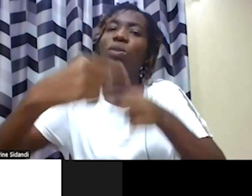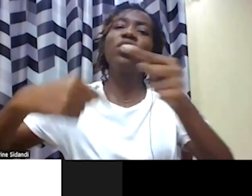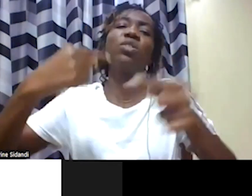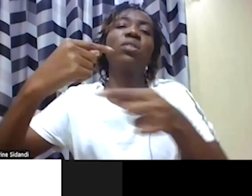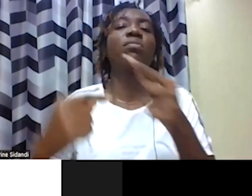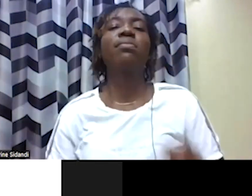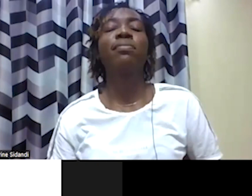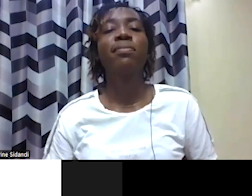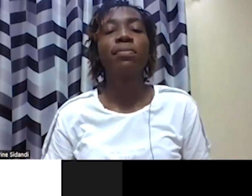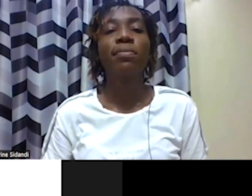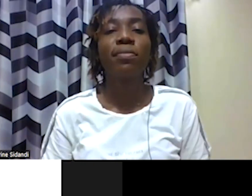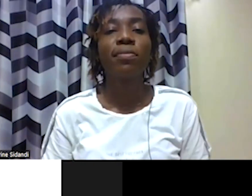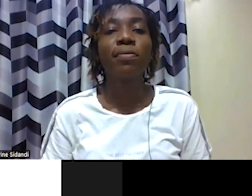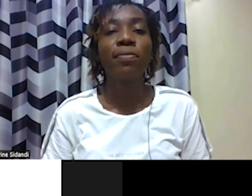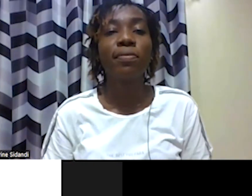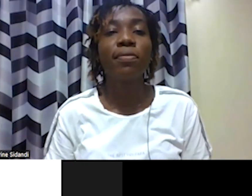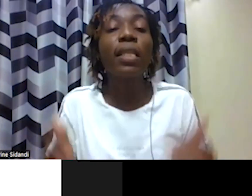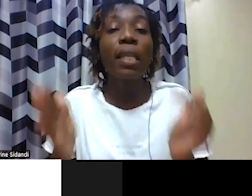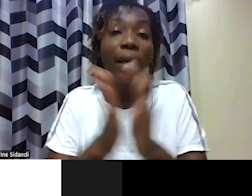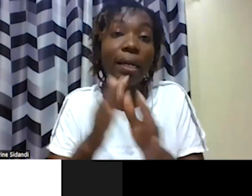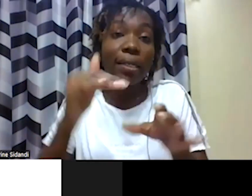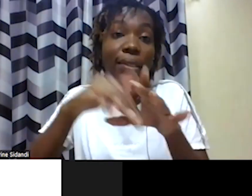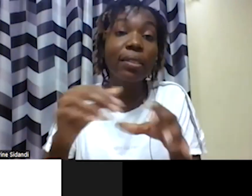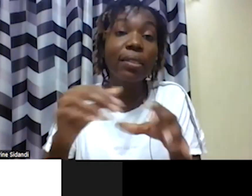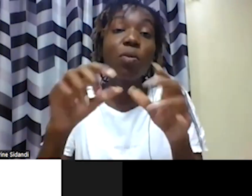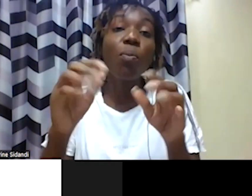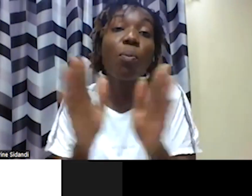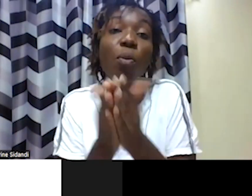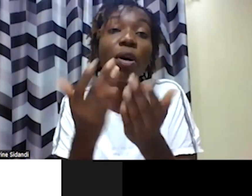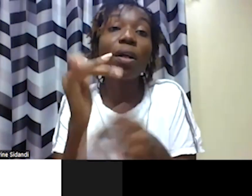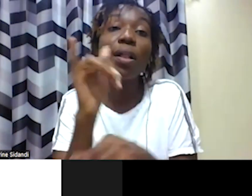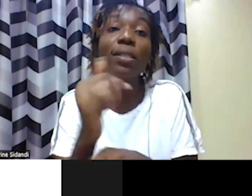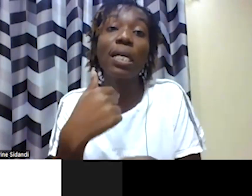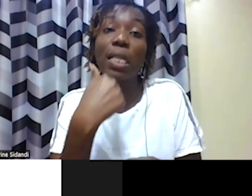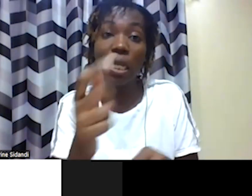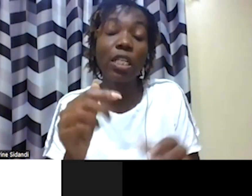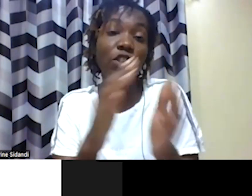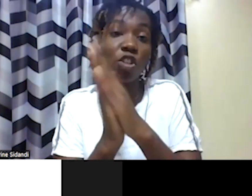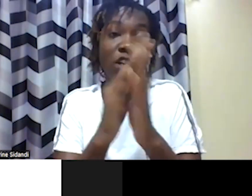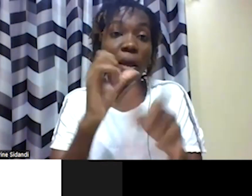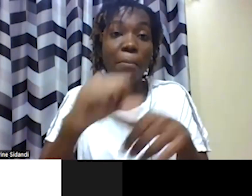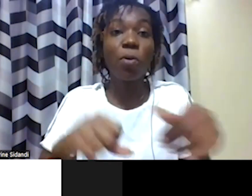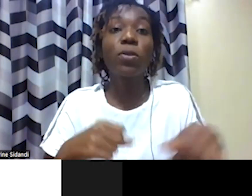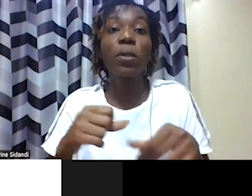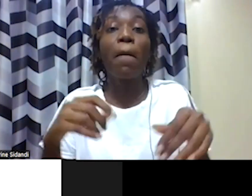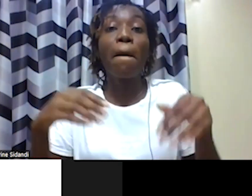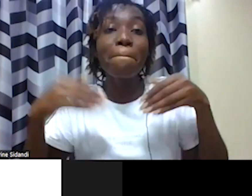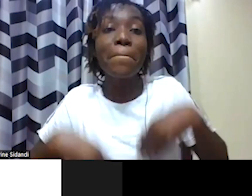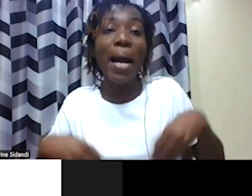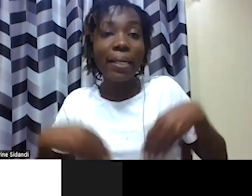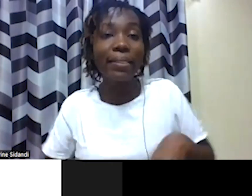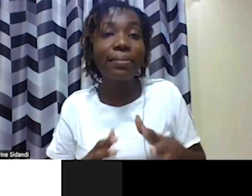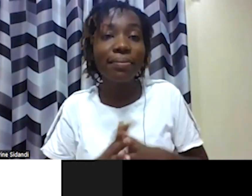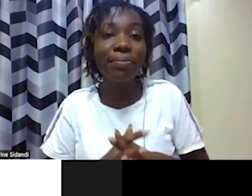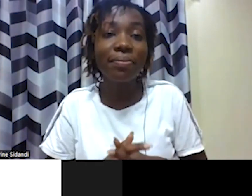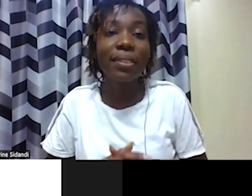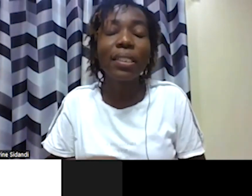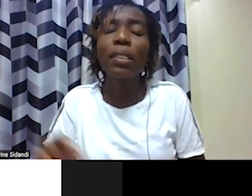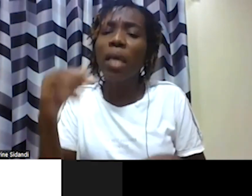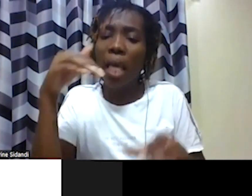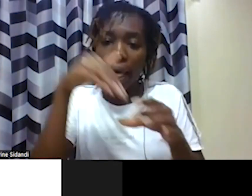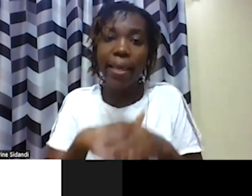Yeah. And in that book, it tells the story about monkeys that they were put in a